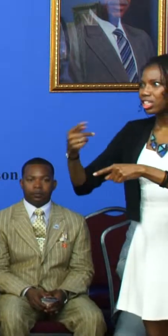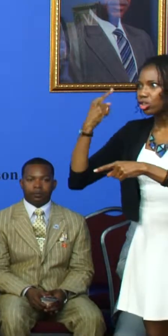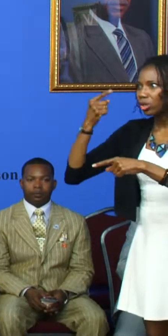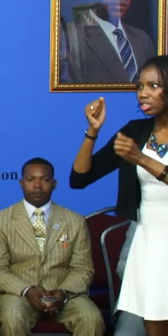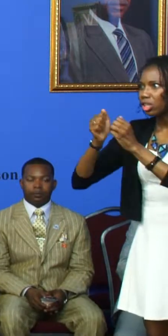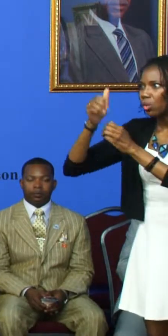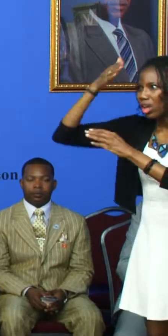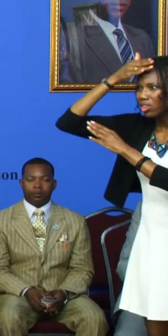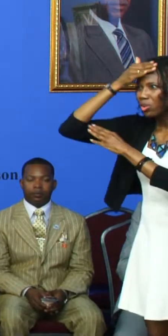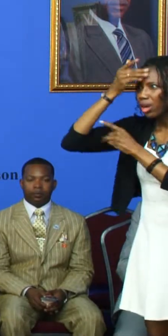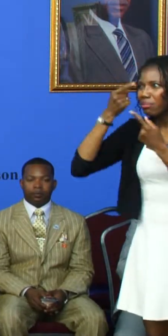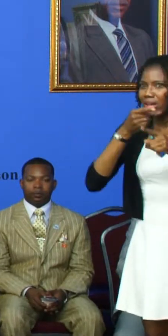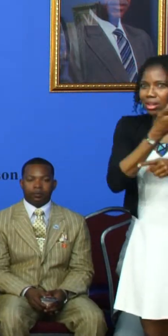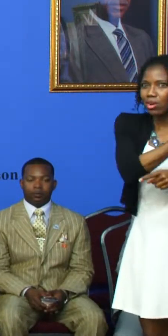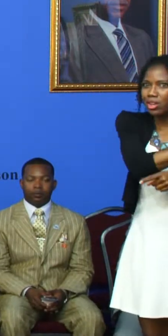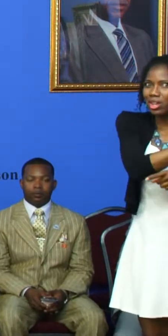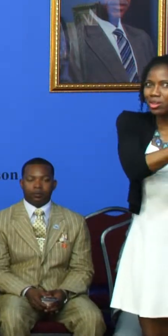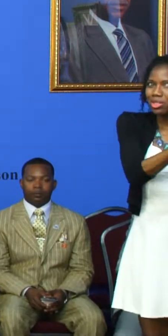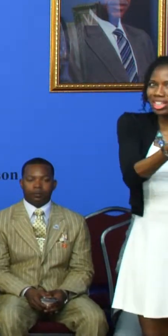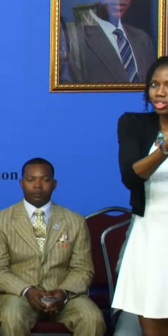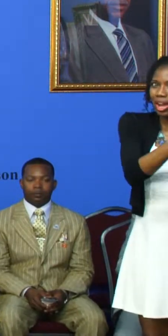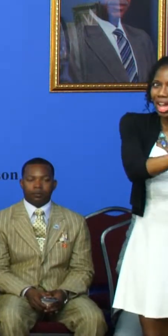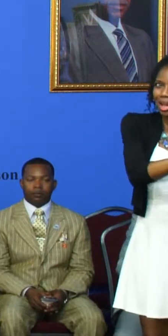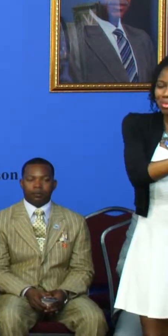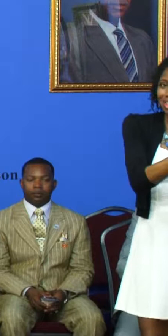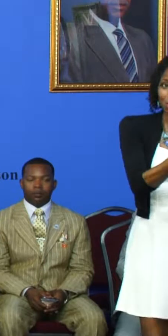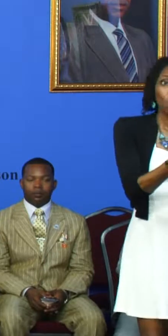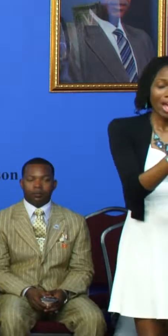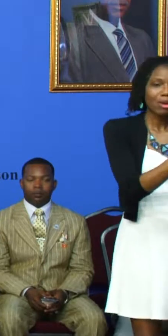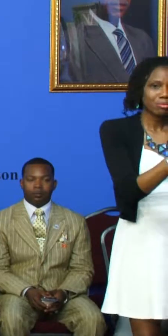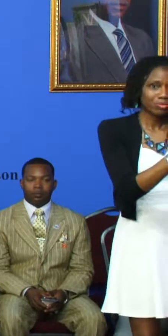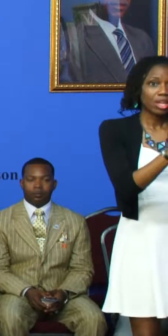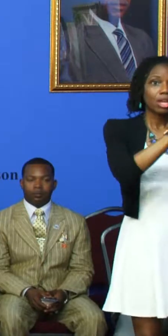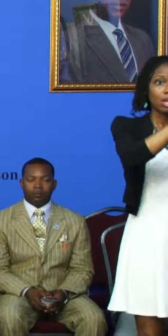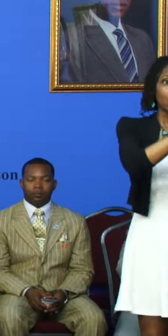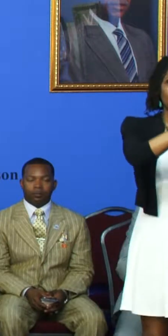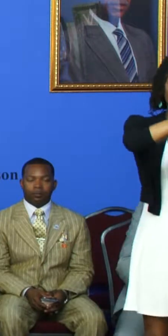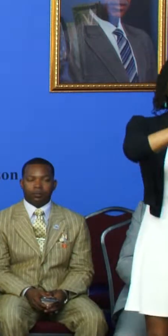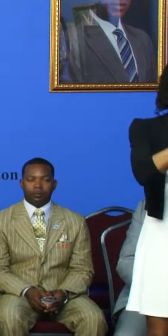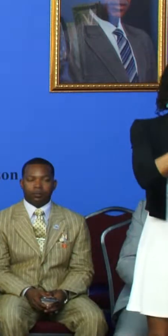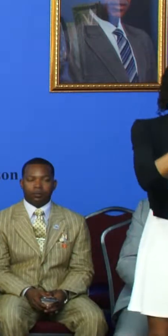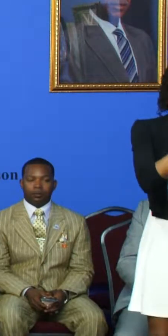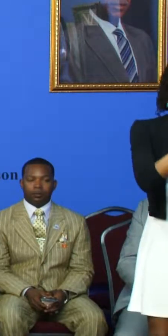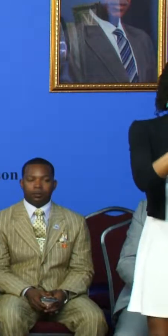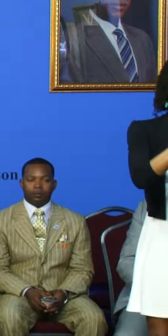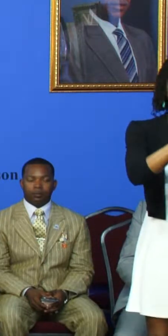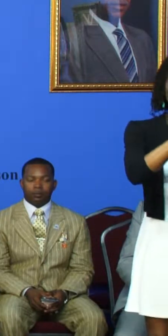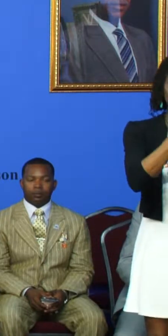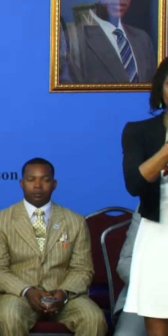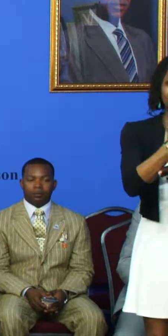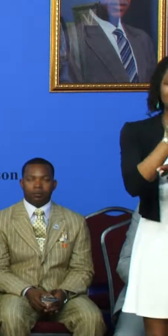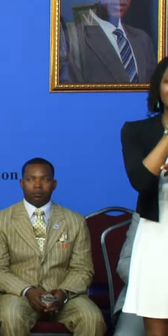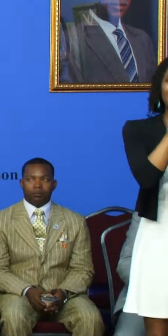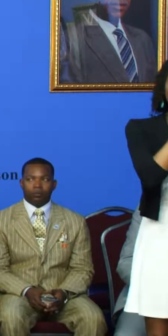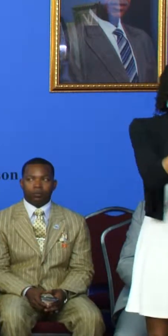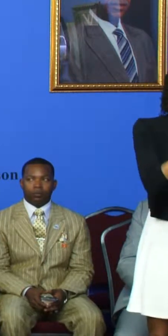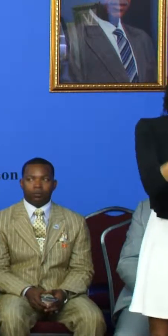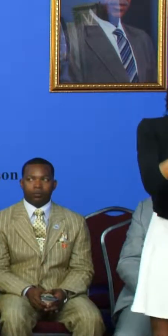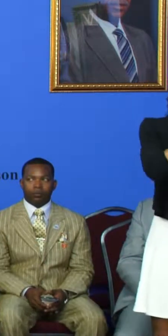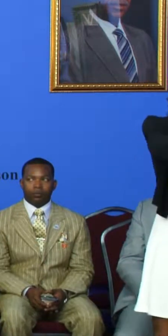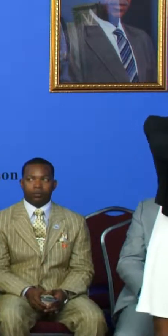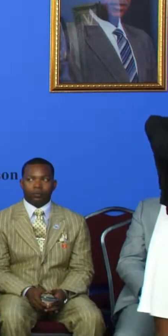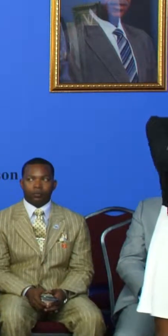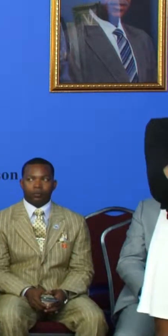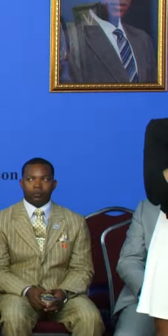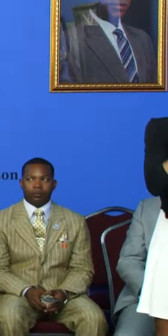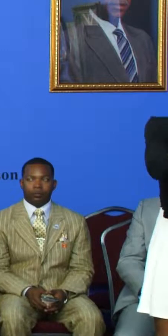They confirmed this week, John Bush. John Bush has been confirmed to the federal